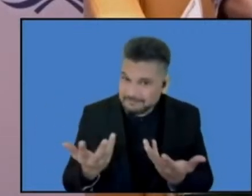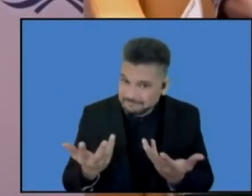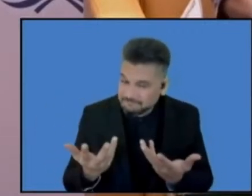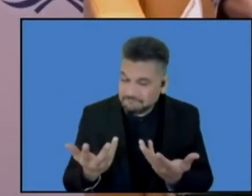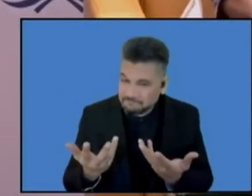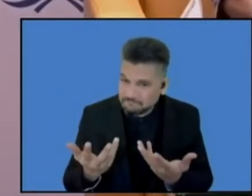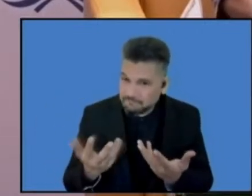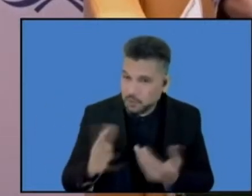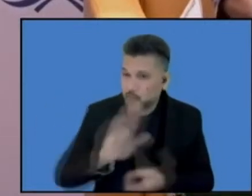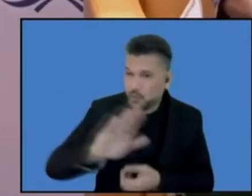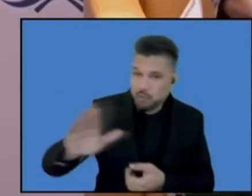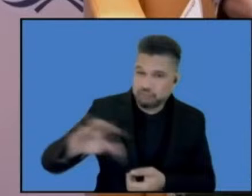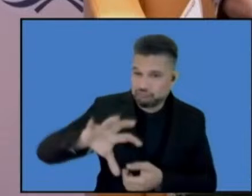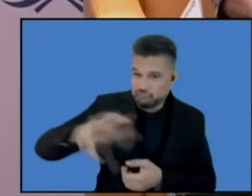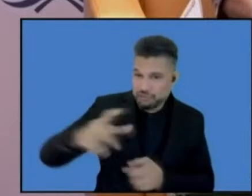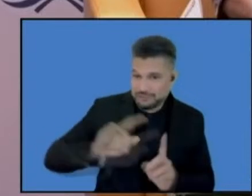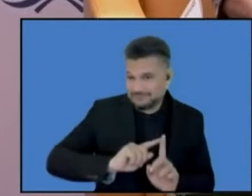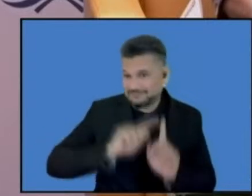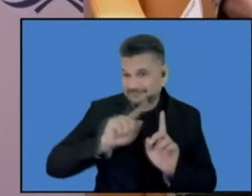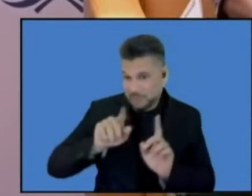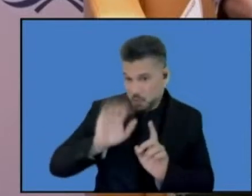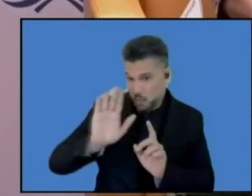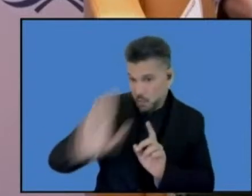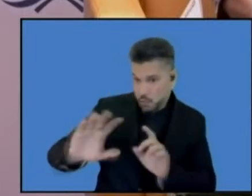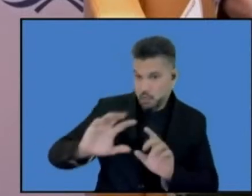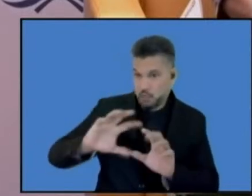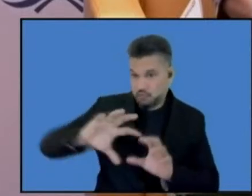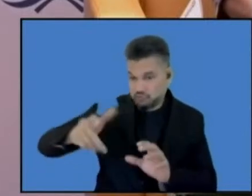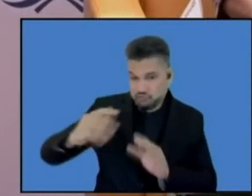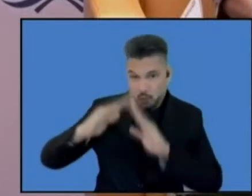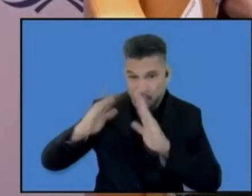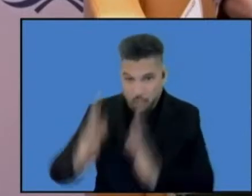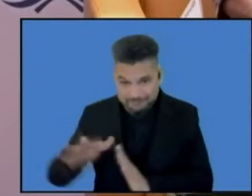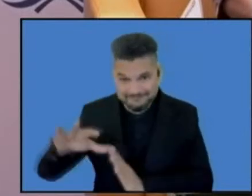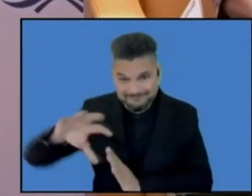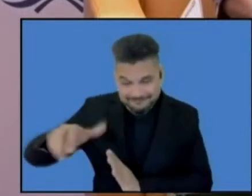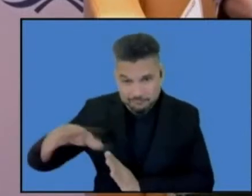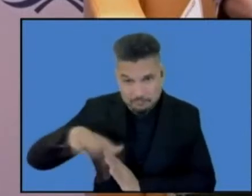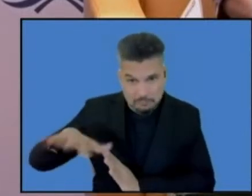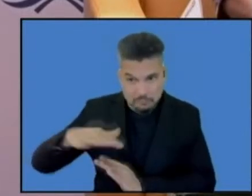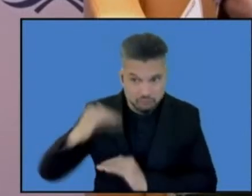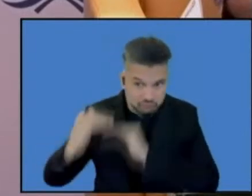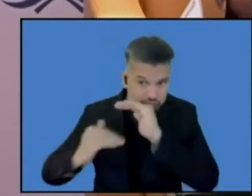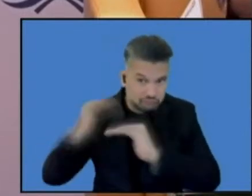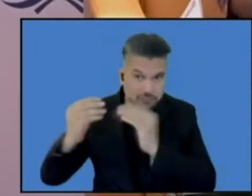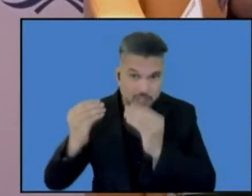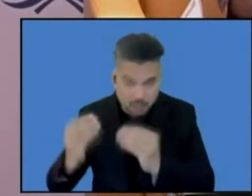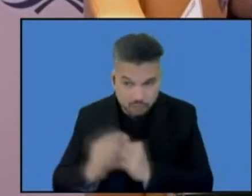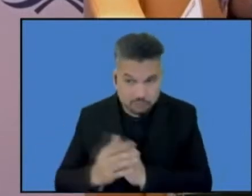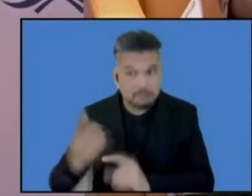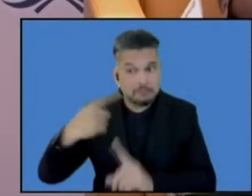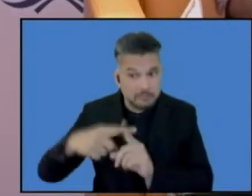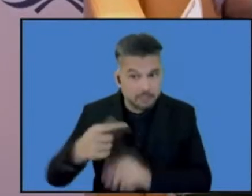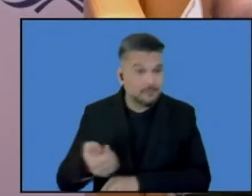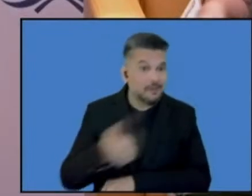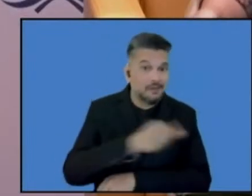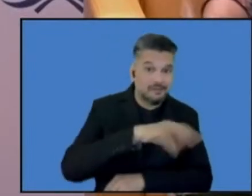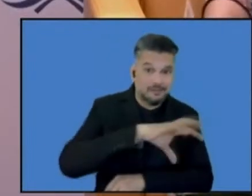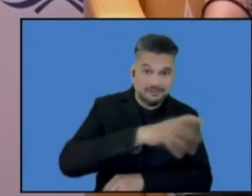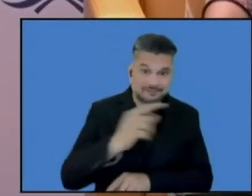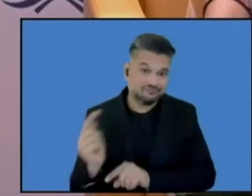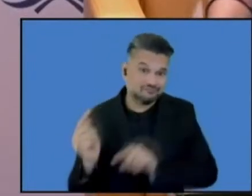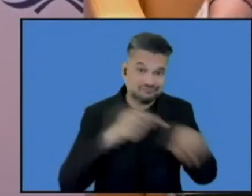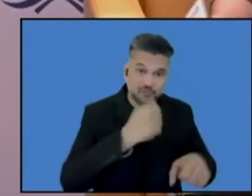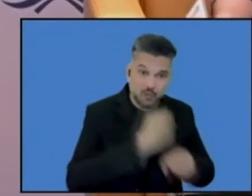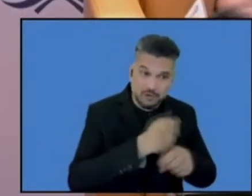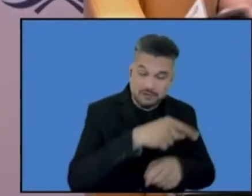origin. And cooperation between origin and destination countries to ensure the portability of